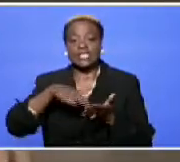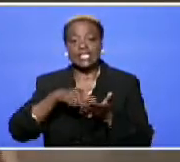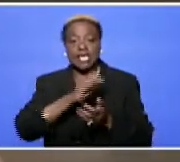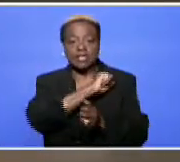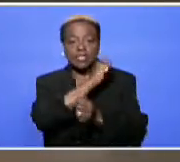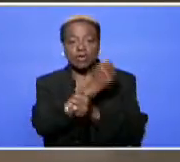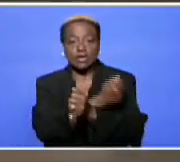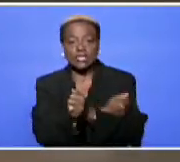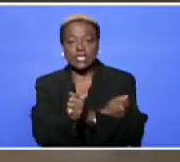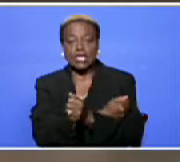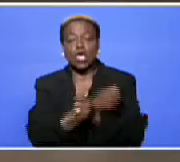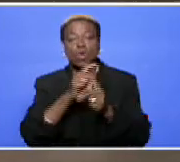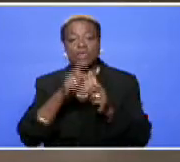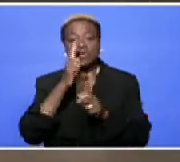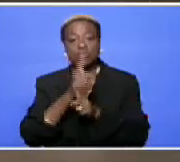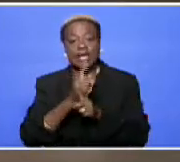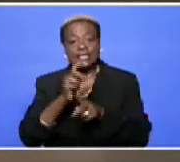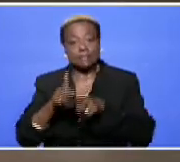authorities with competent people,